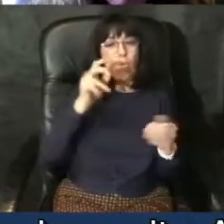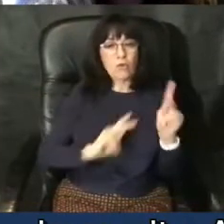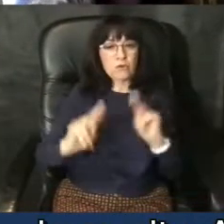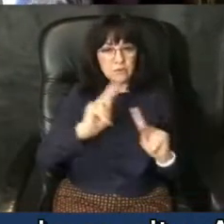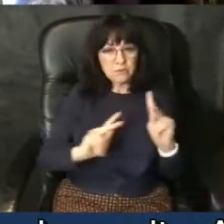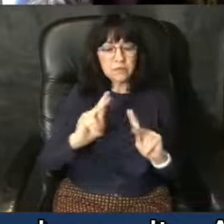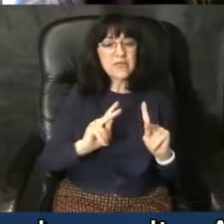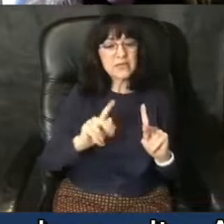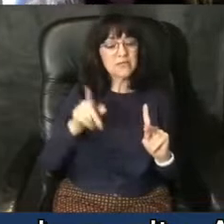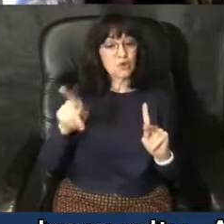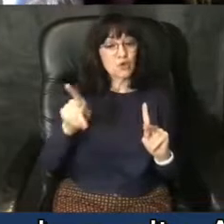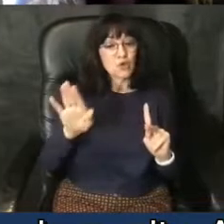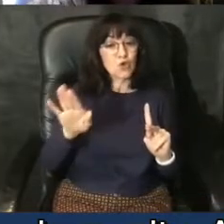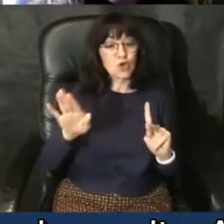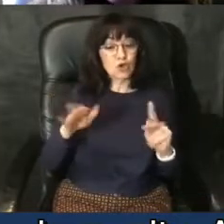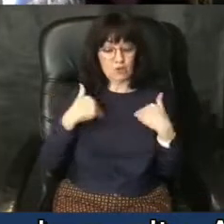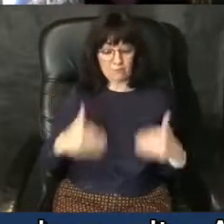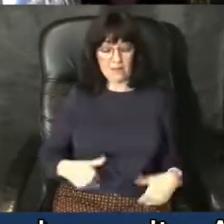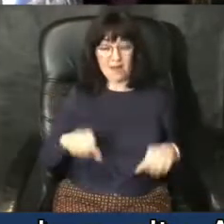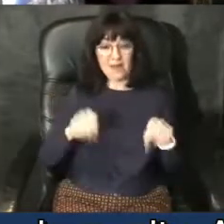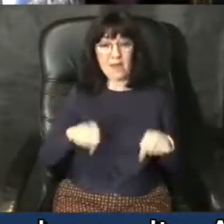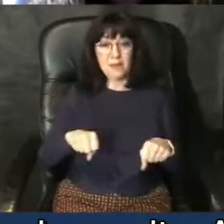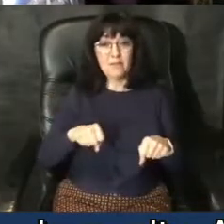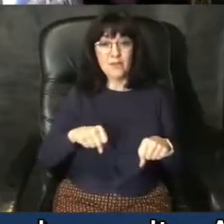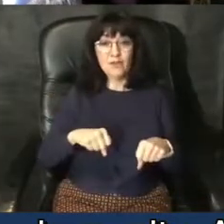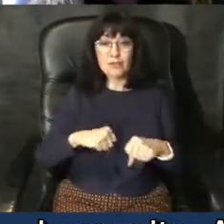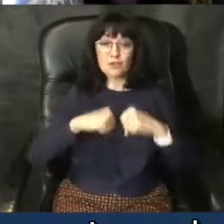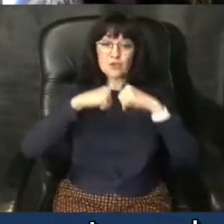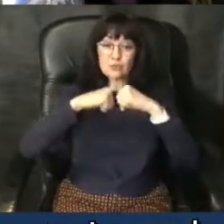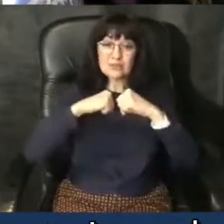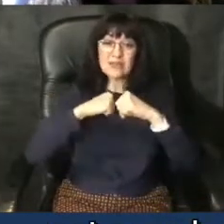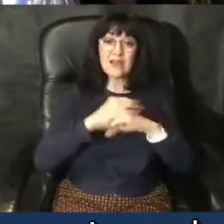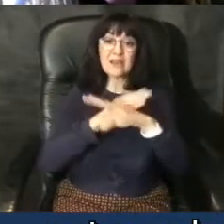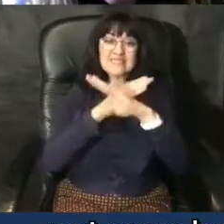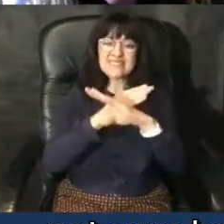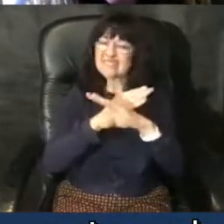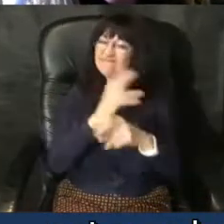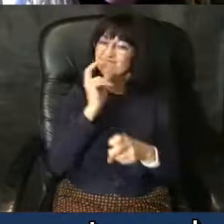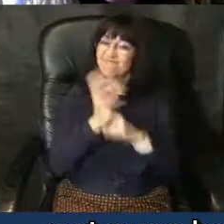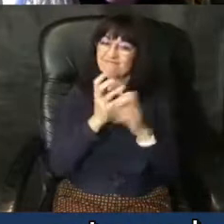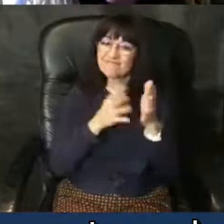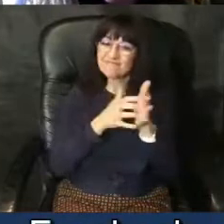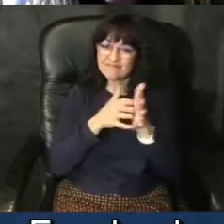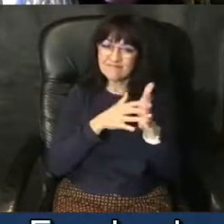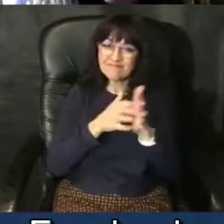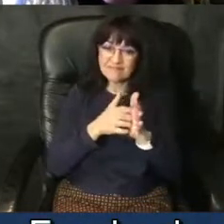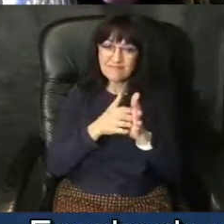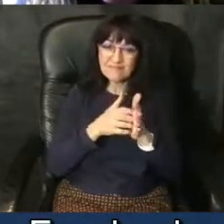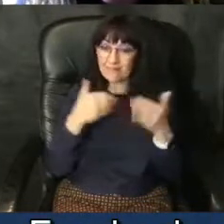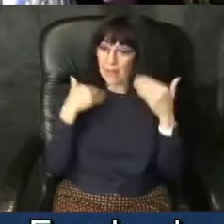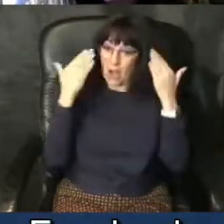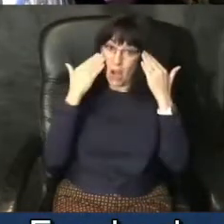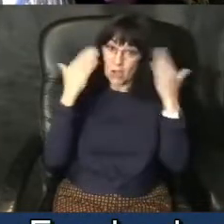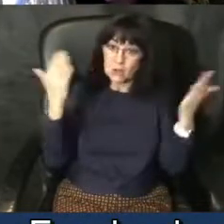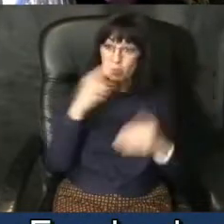and immunity. And I have to say that for the senior population, I'm not sure how many of them are going to see our Zoom or our Facebook,